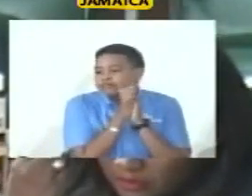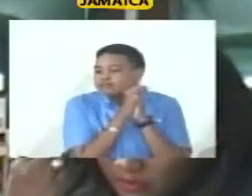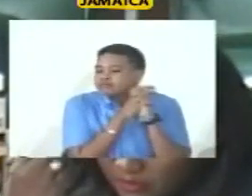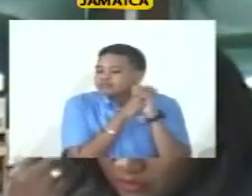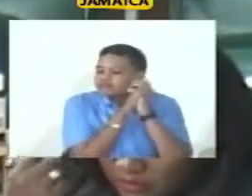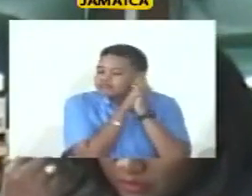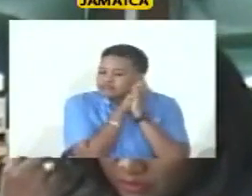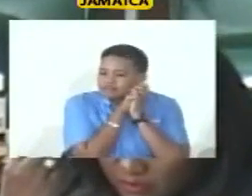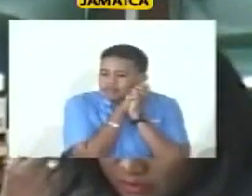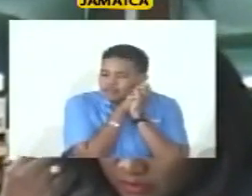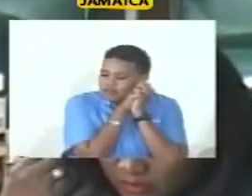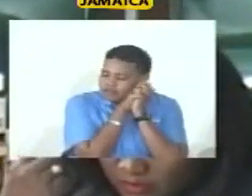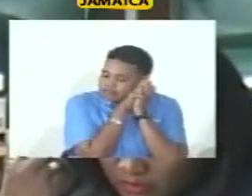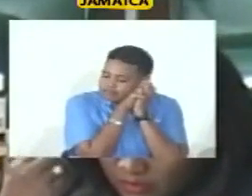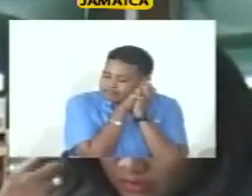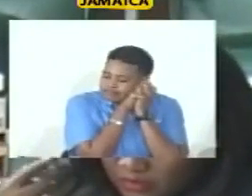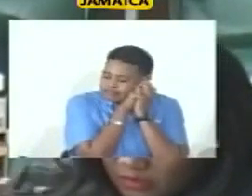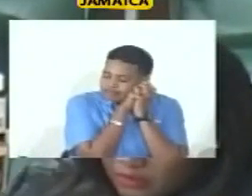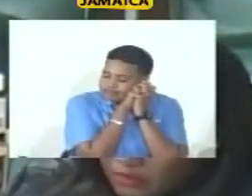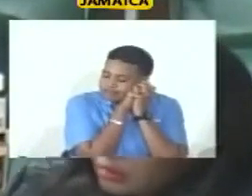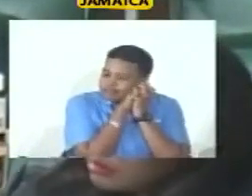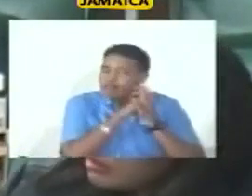is actually could be considered